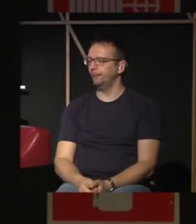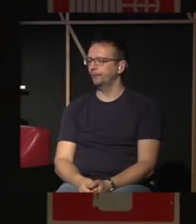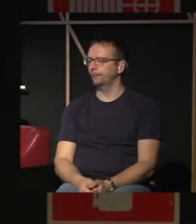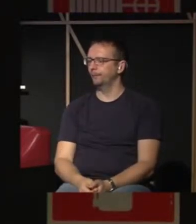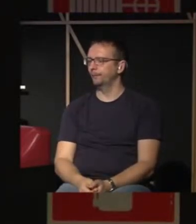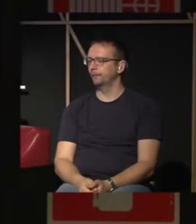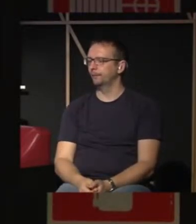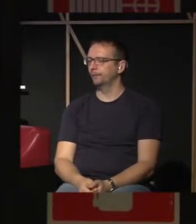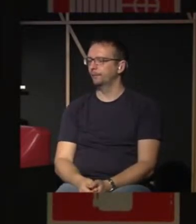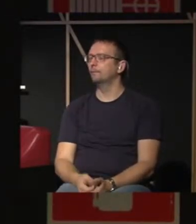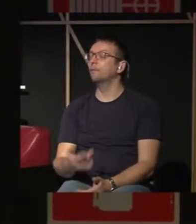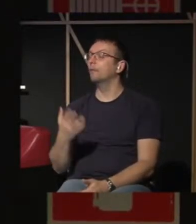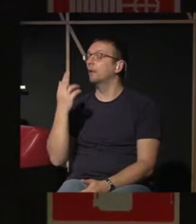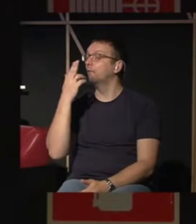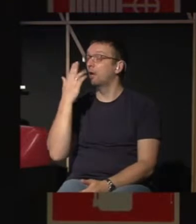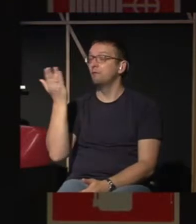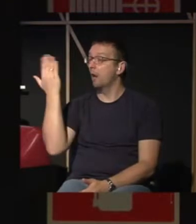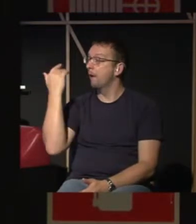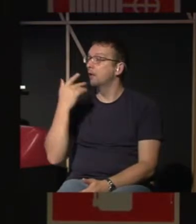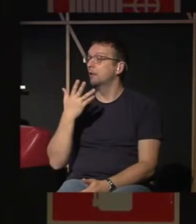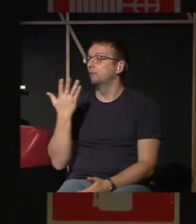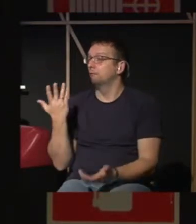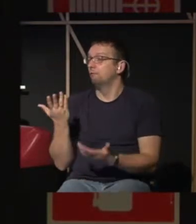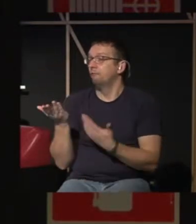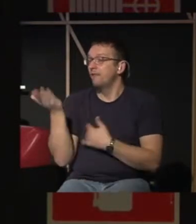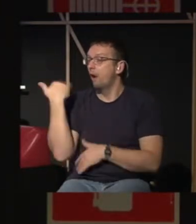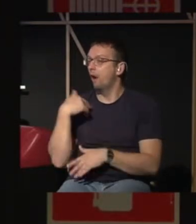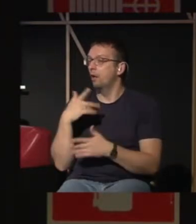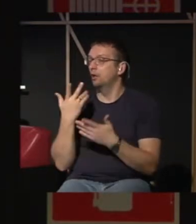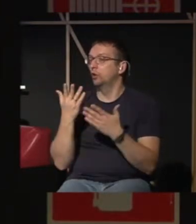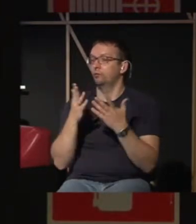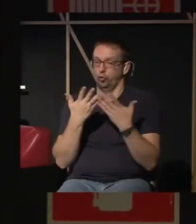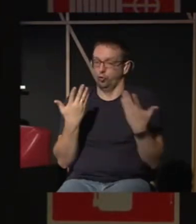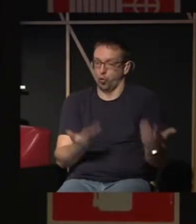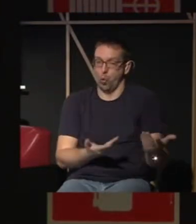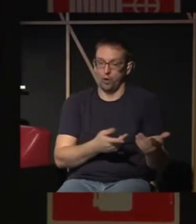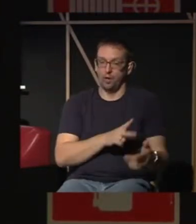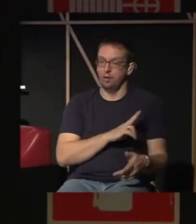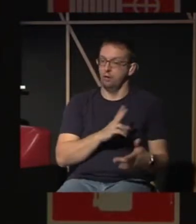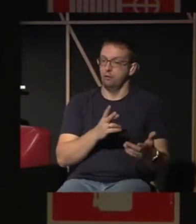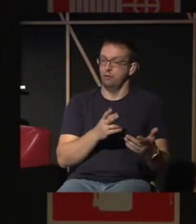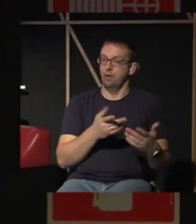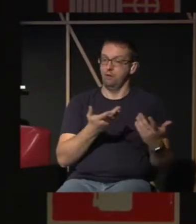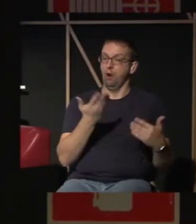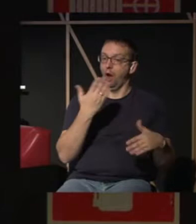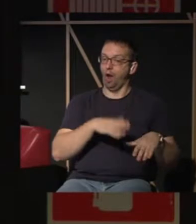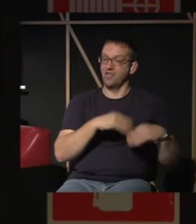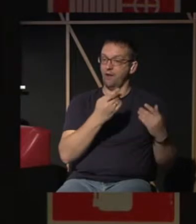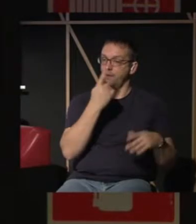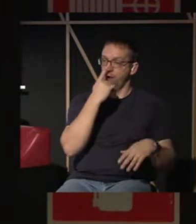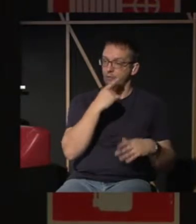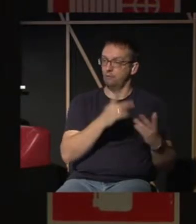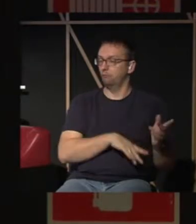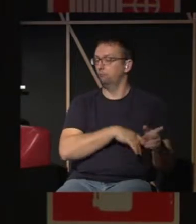are going. The department that I work for at FIFA is the Sustainability and Diversity Department, and it